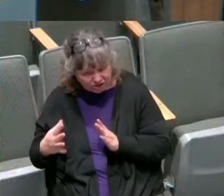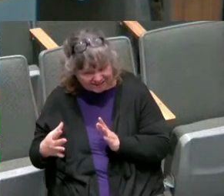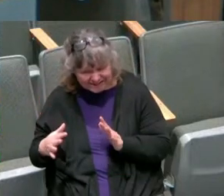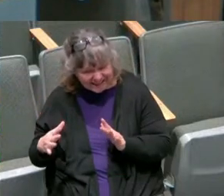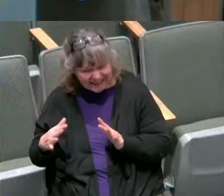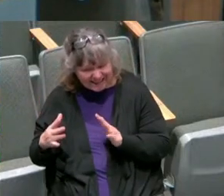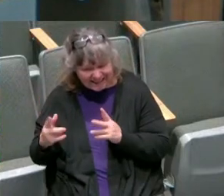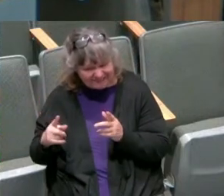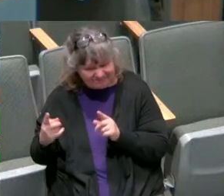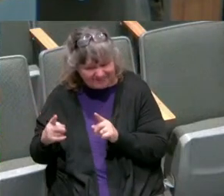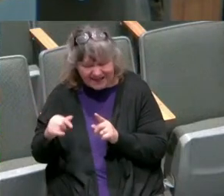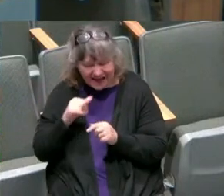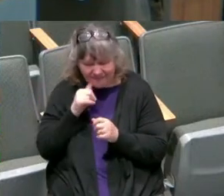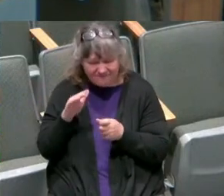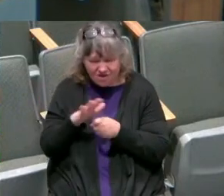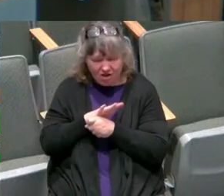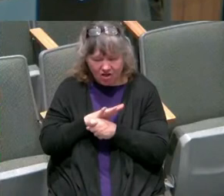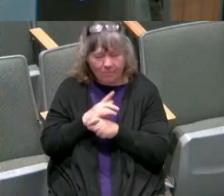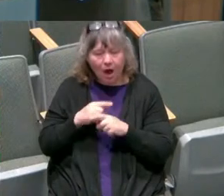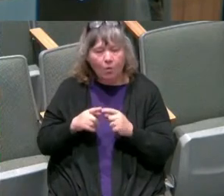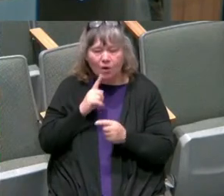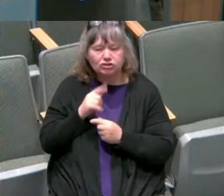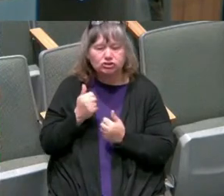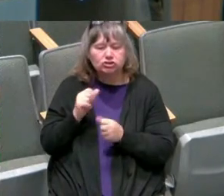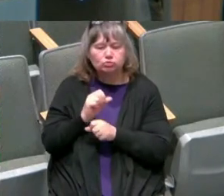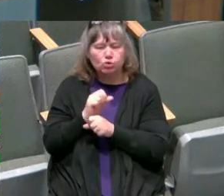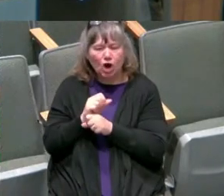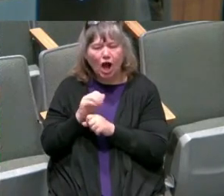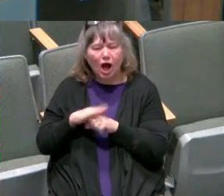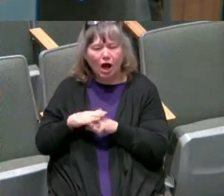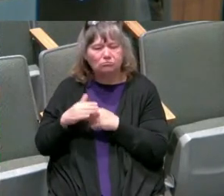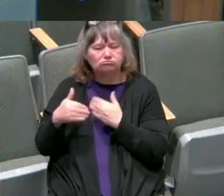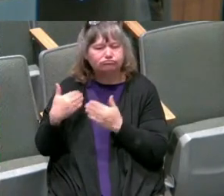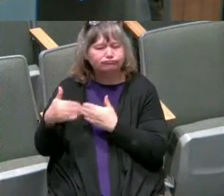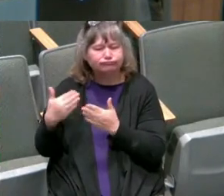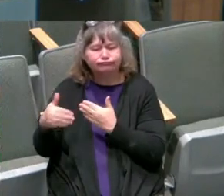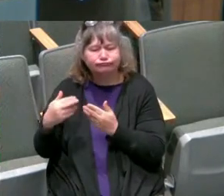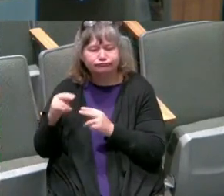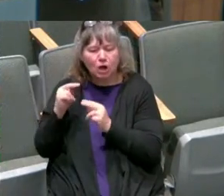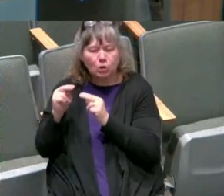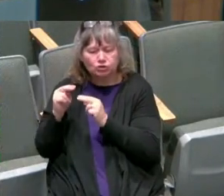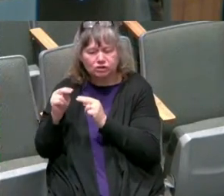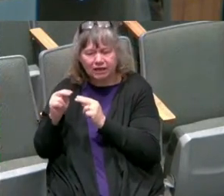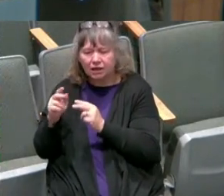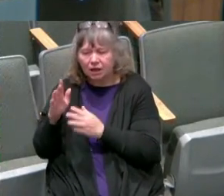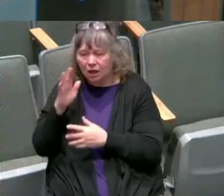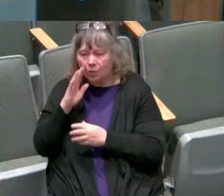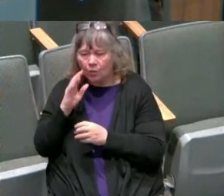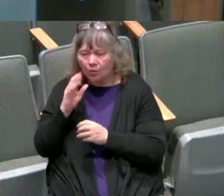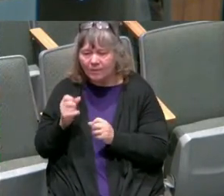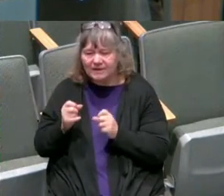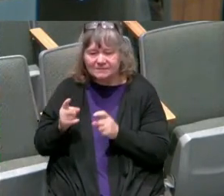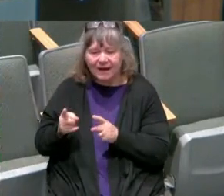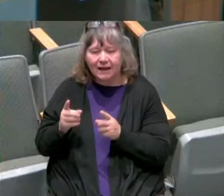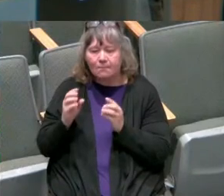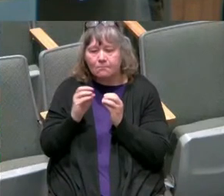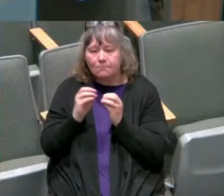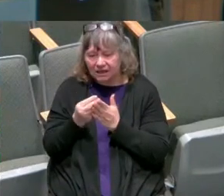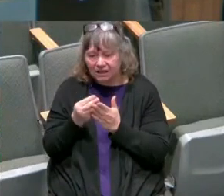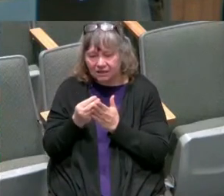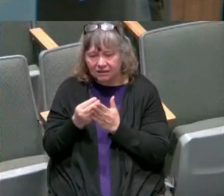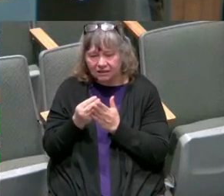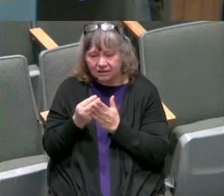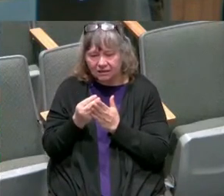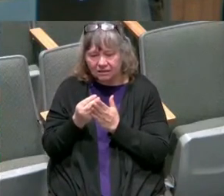quite get there on all those I'm sure we'll keep working on all those and we'll probably be spending a good chunk of